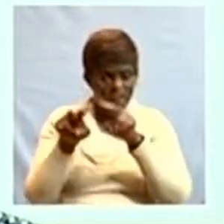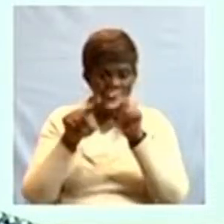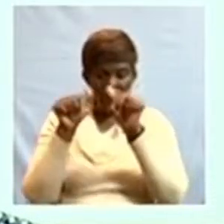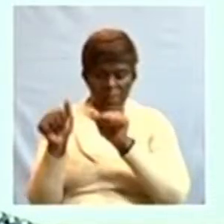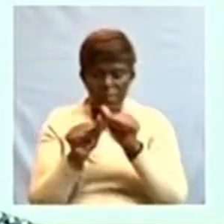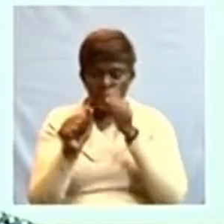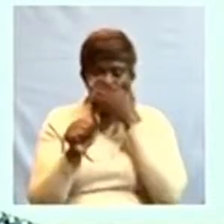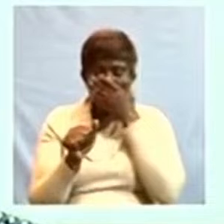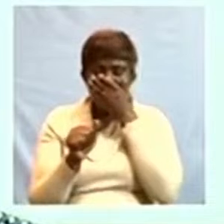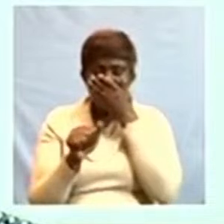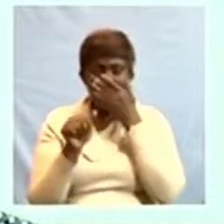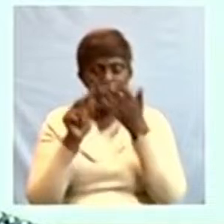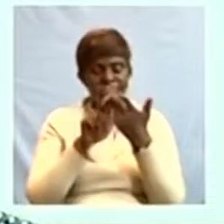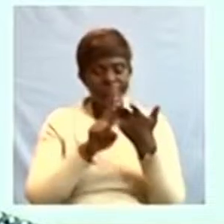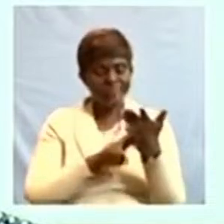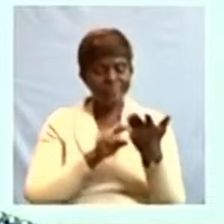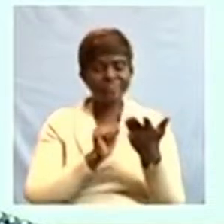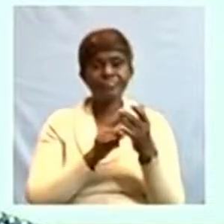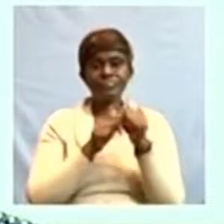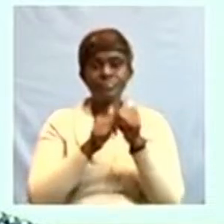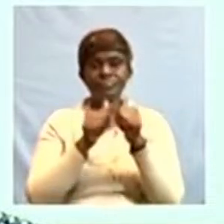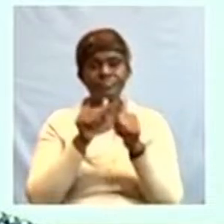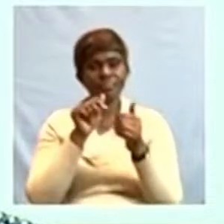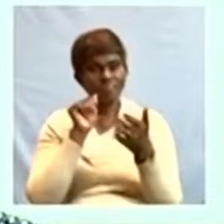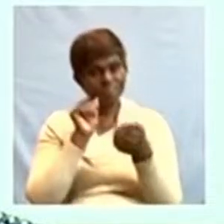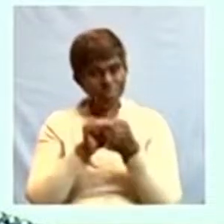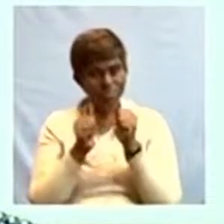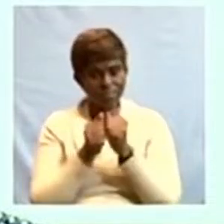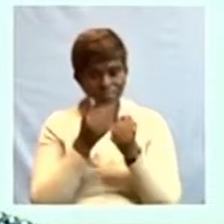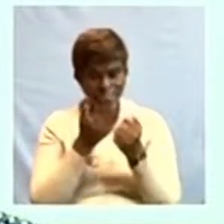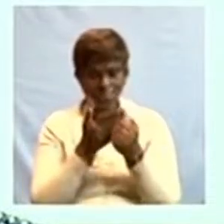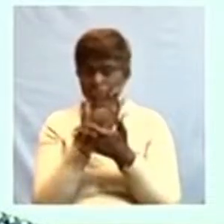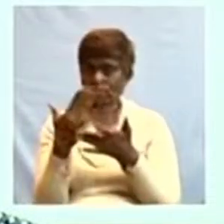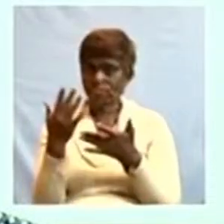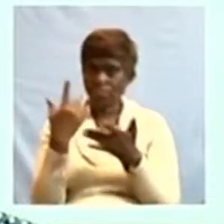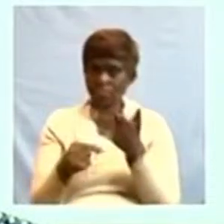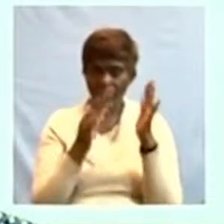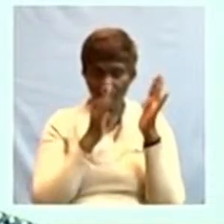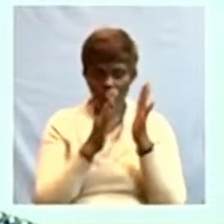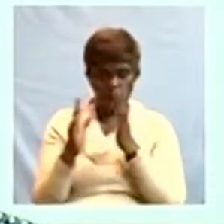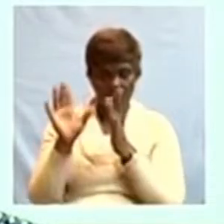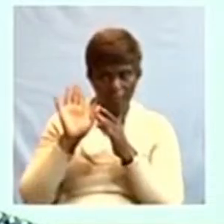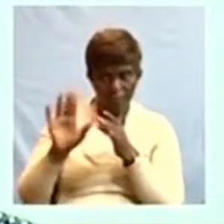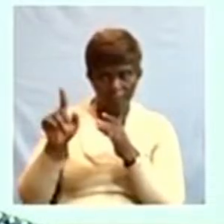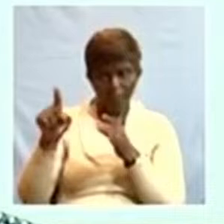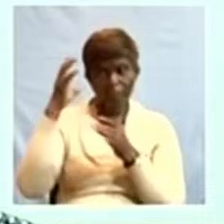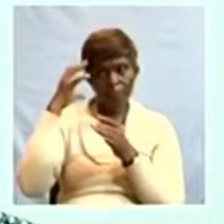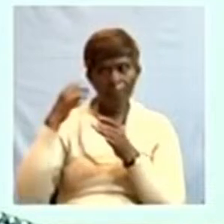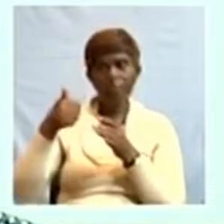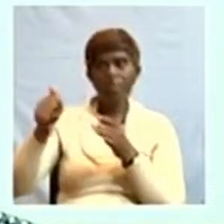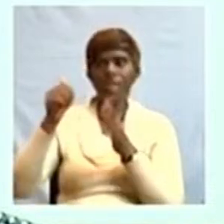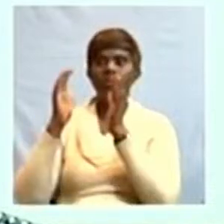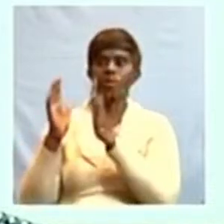that they're basing this query on is something that is prepared by the officers.